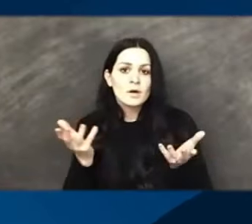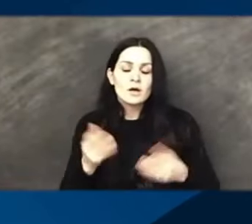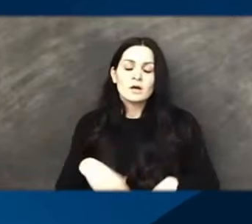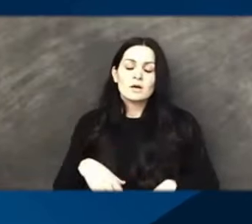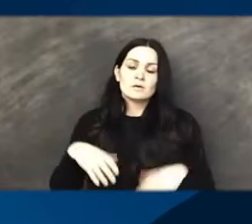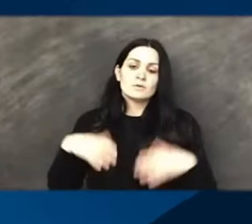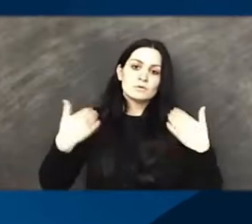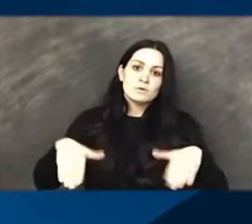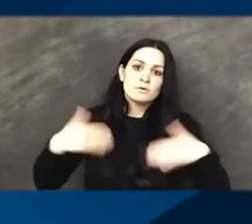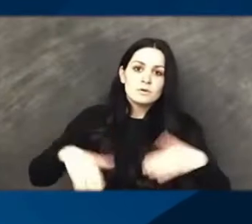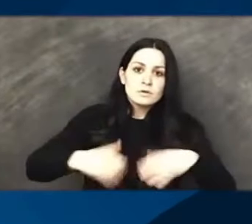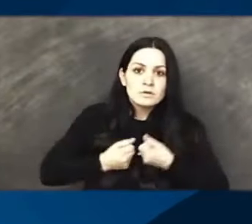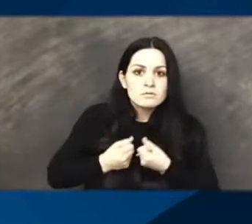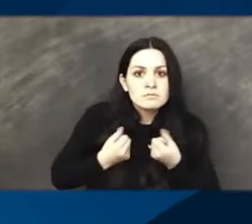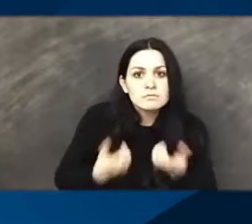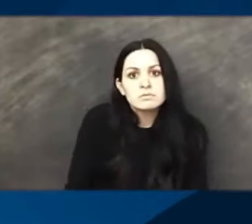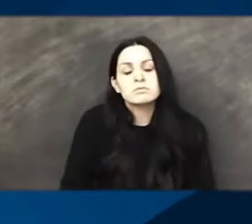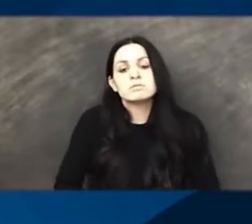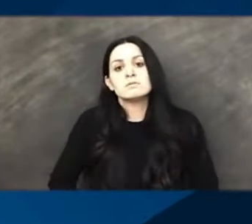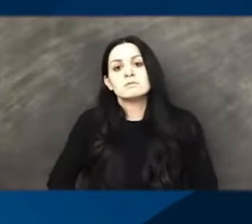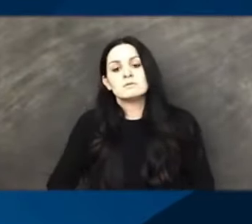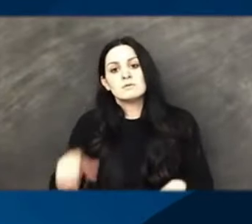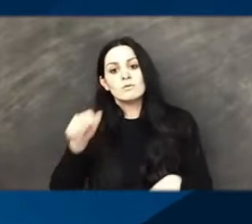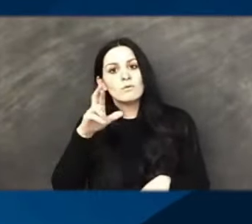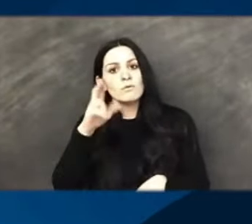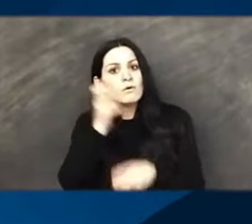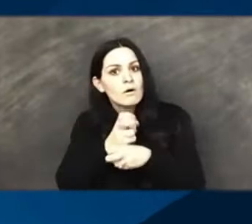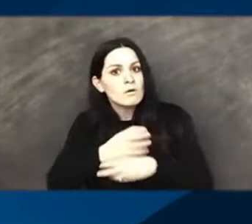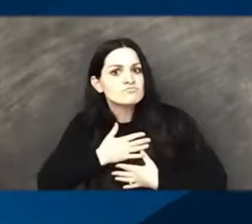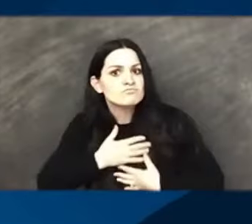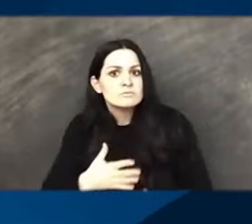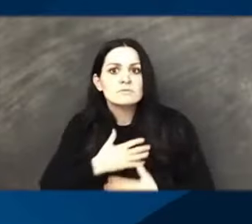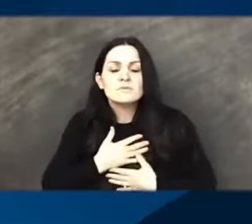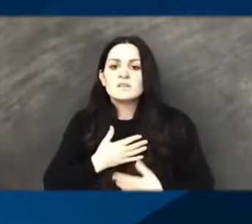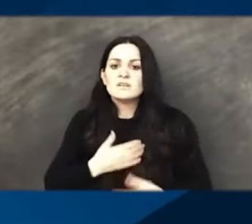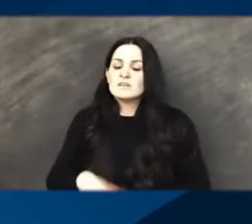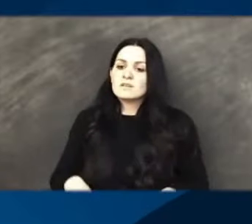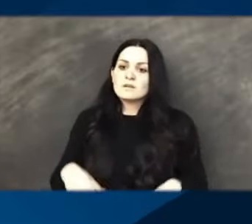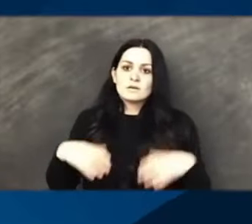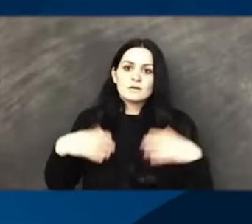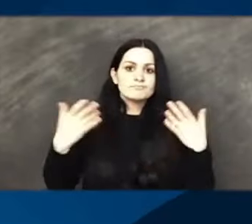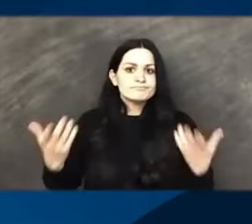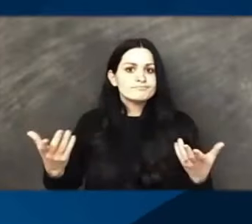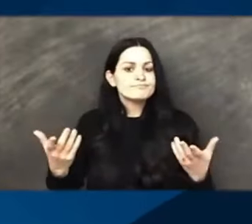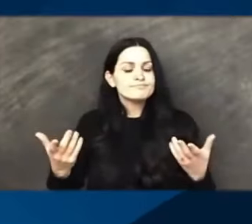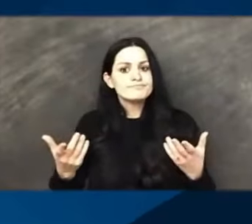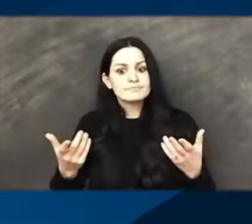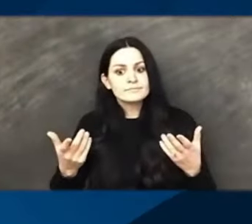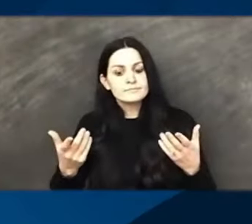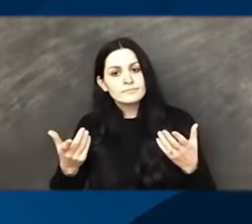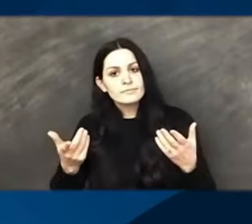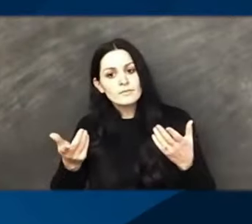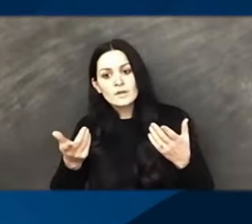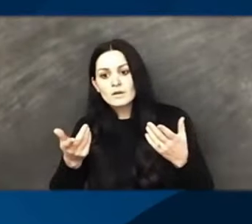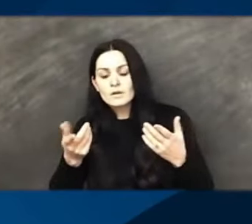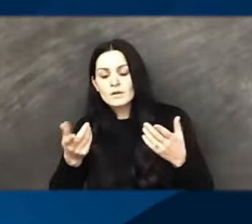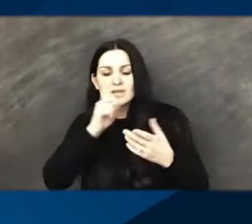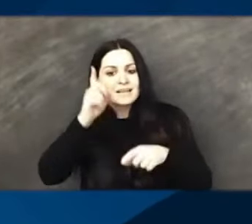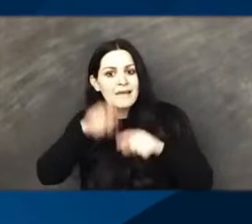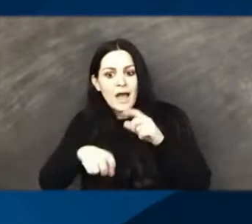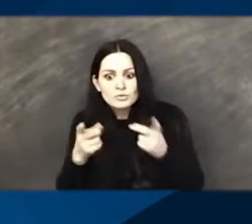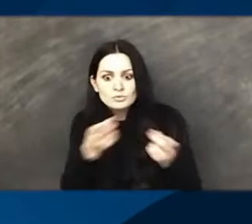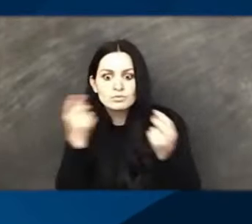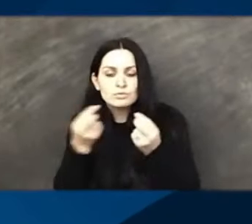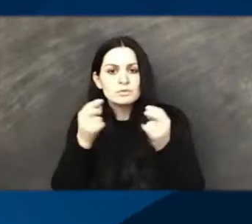fatigue or shortness of breath, or I can't keep up with the things that I used to be doing. And